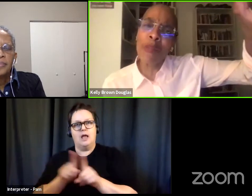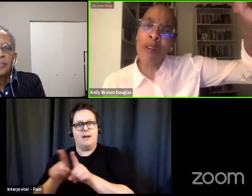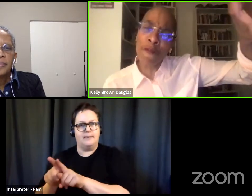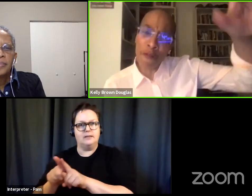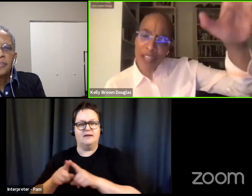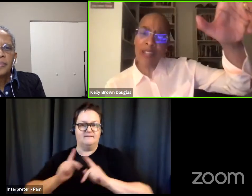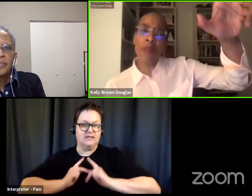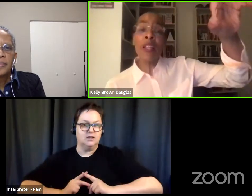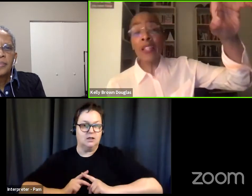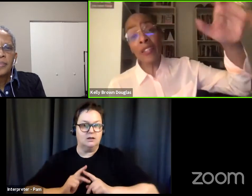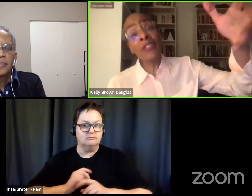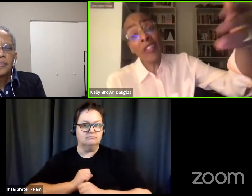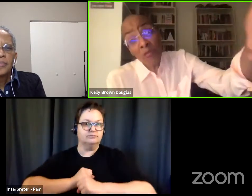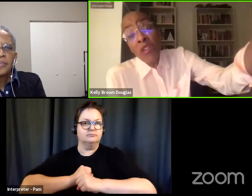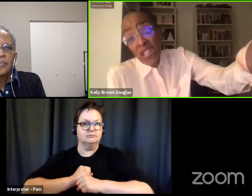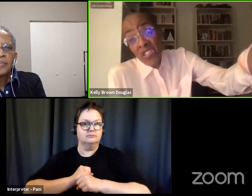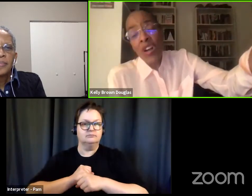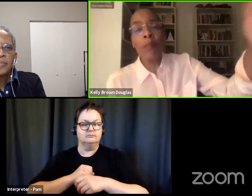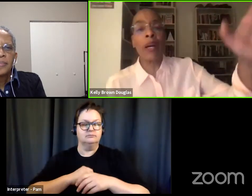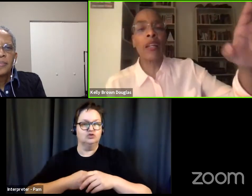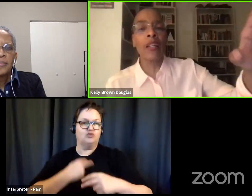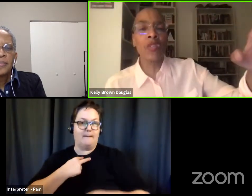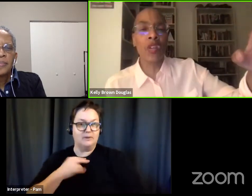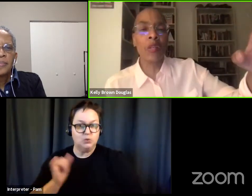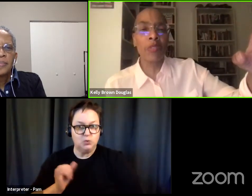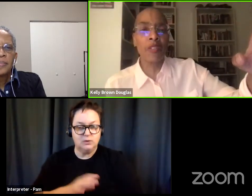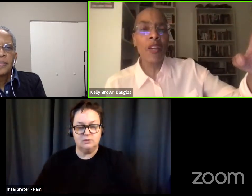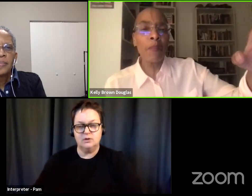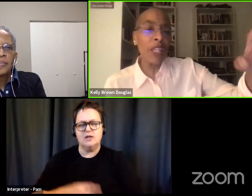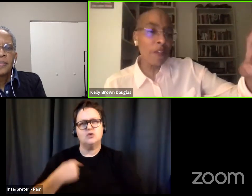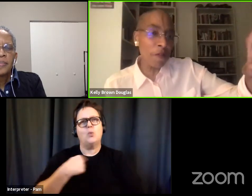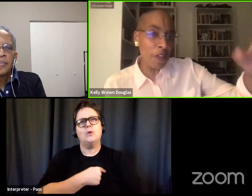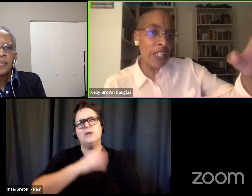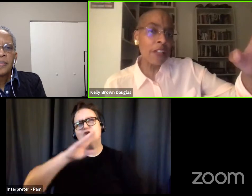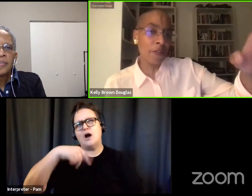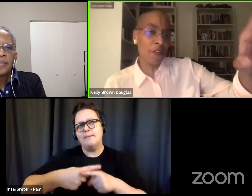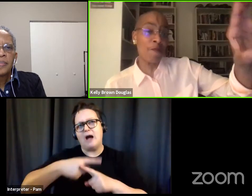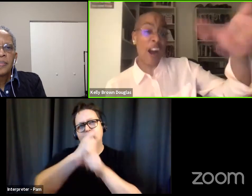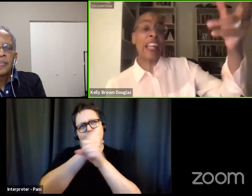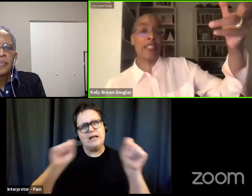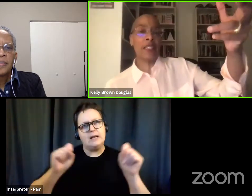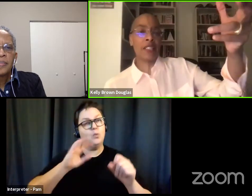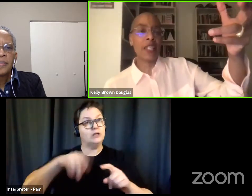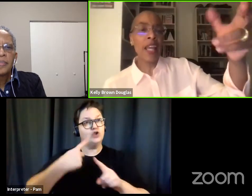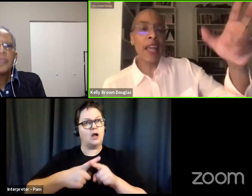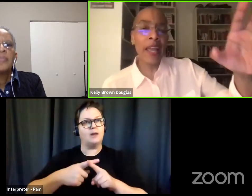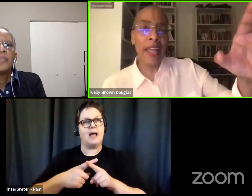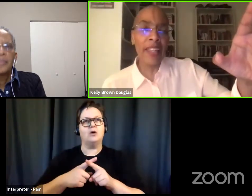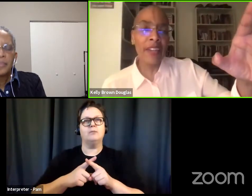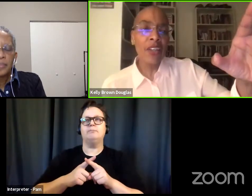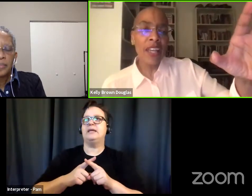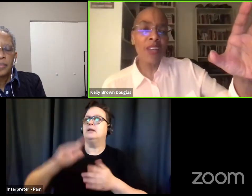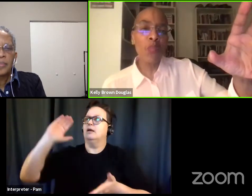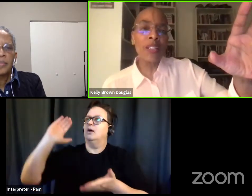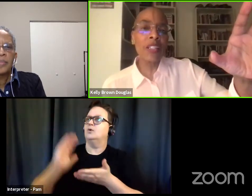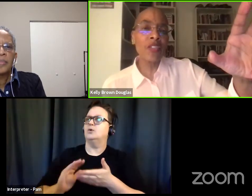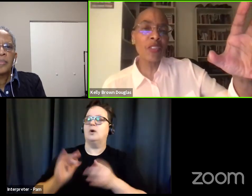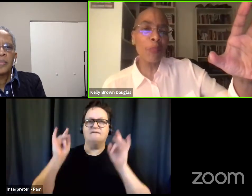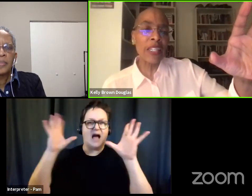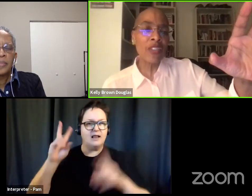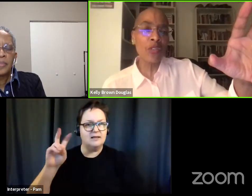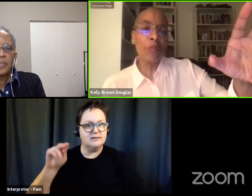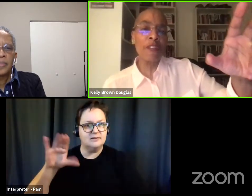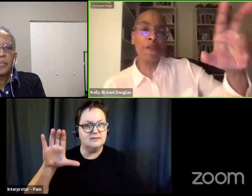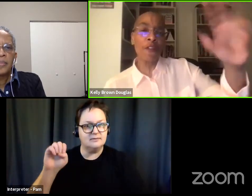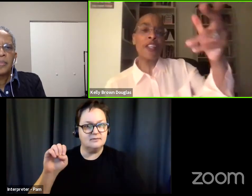when we talk about freedom, we can talk about it in terms of being freed from violence, and what does